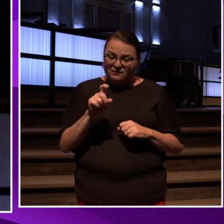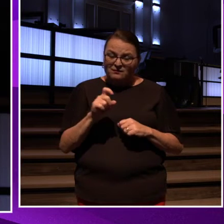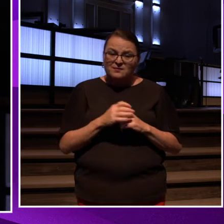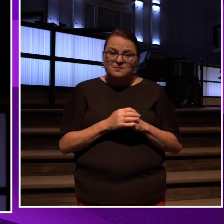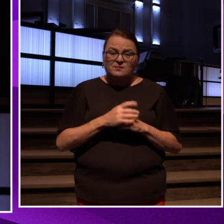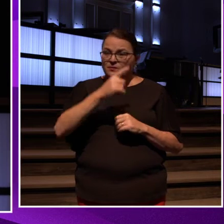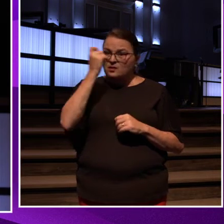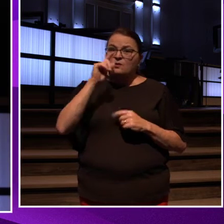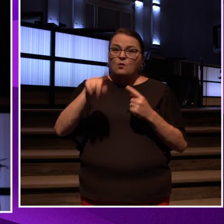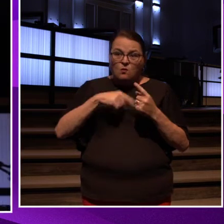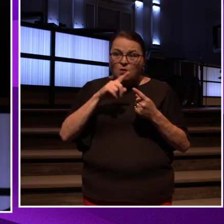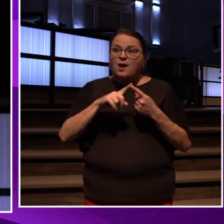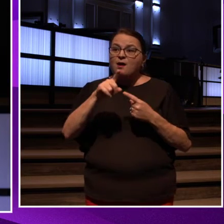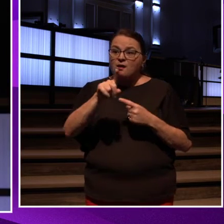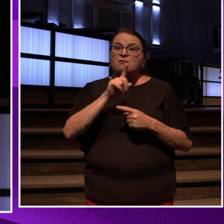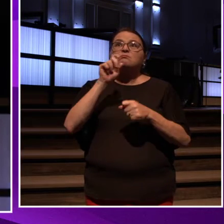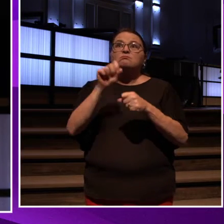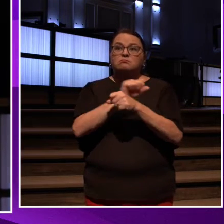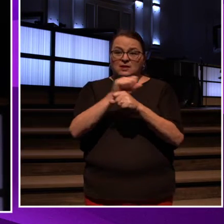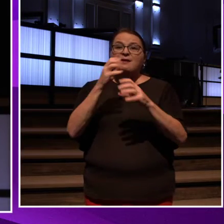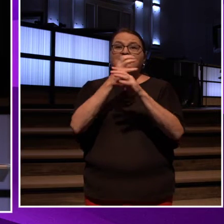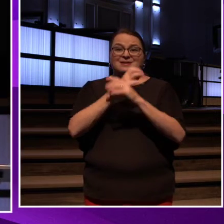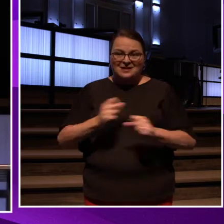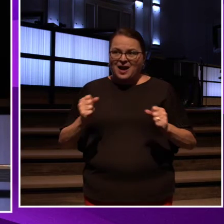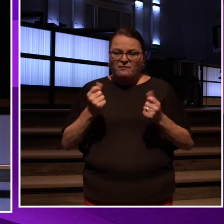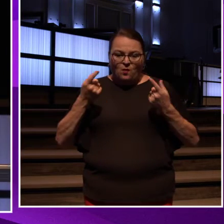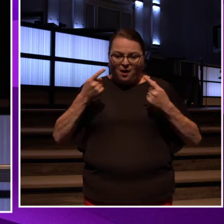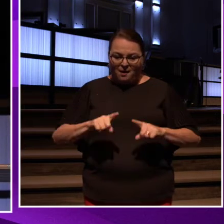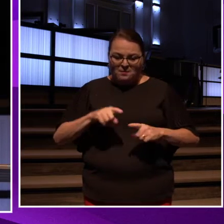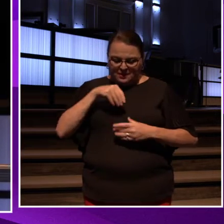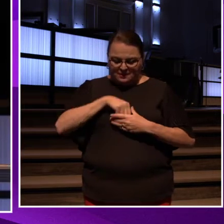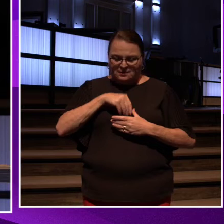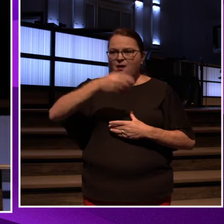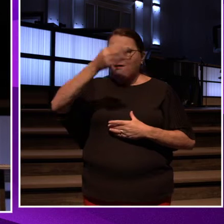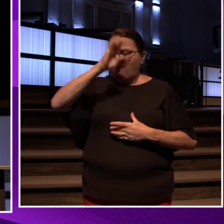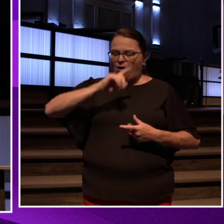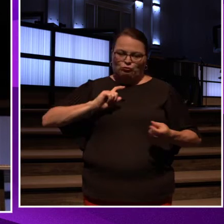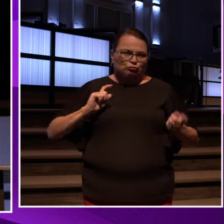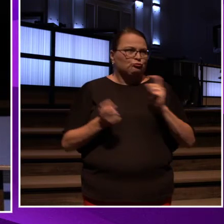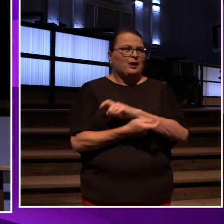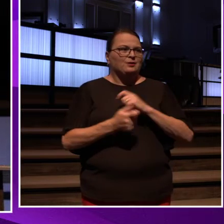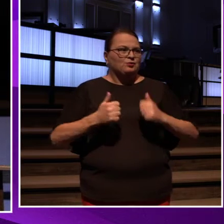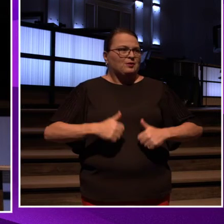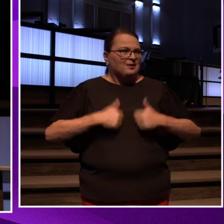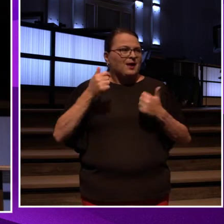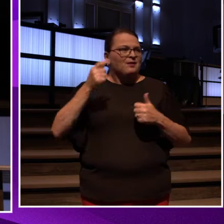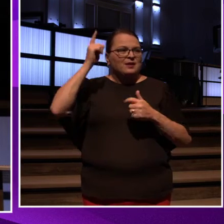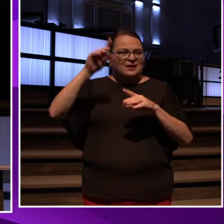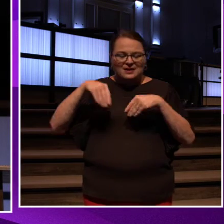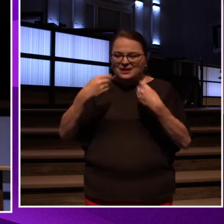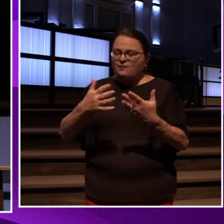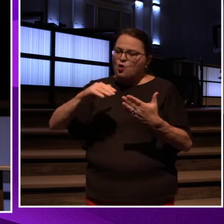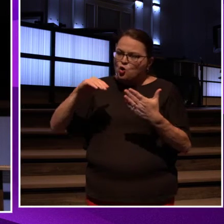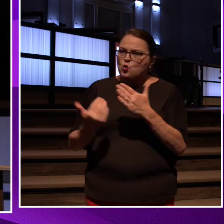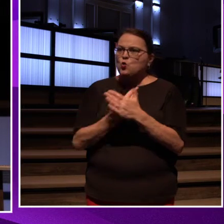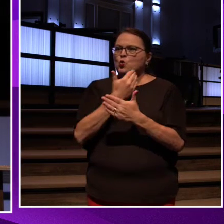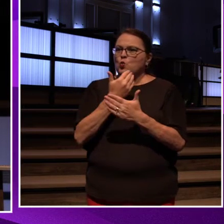Because when you really get saved, God changes your life. He comes into you. He gives you a new direction and a